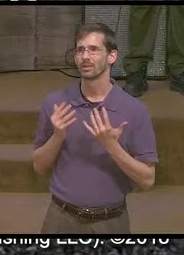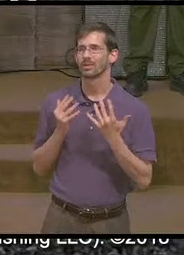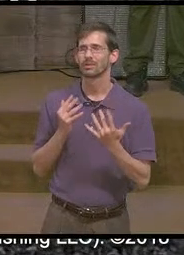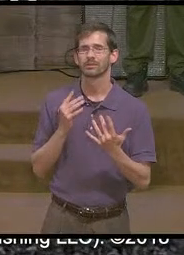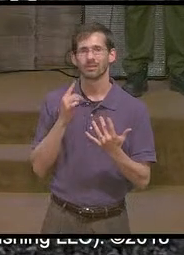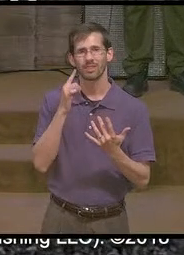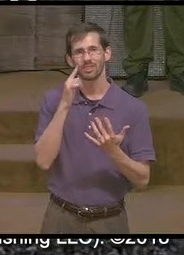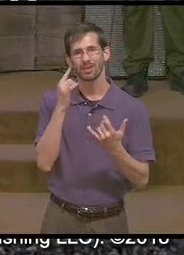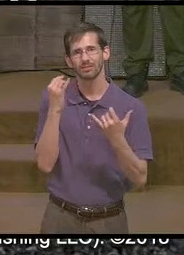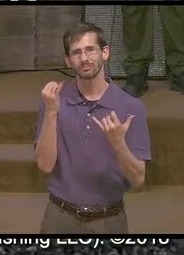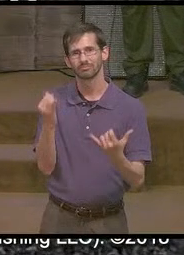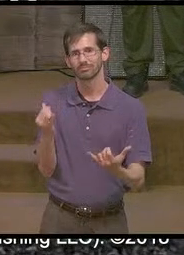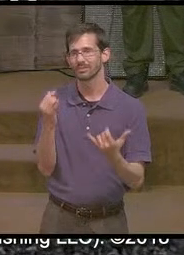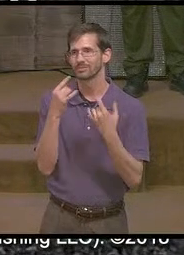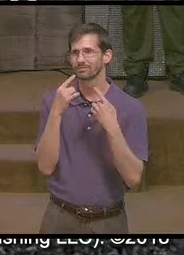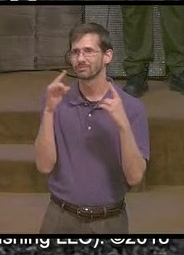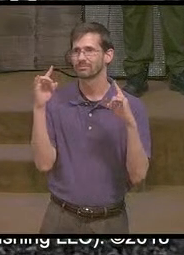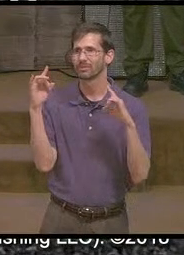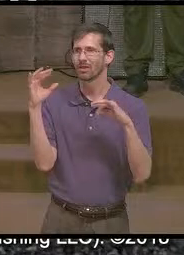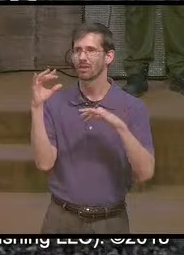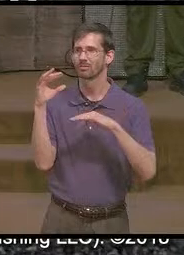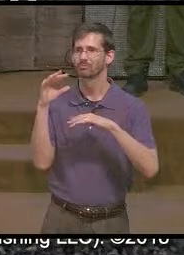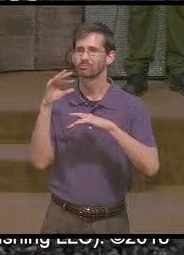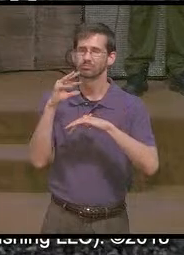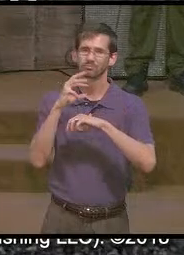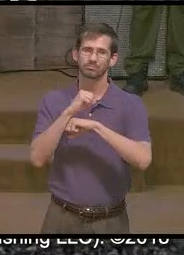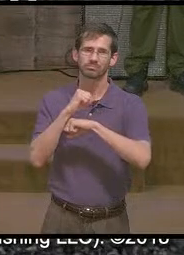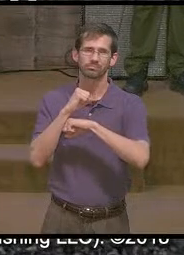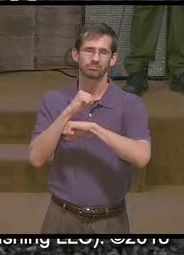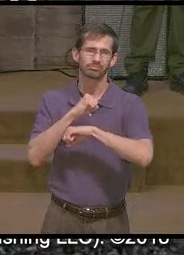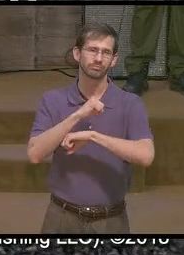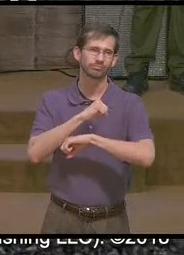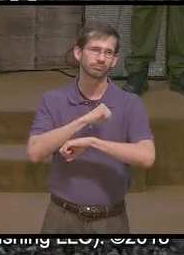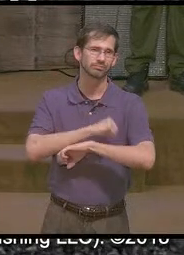I thought by now they'd fall,